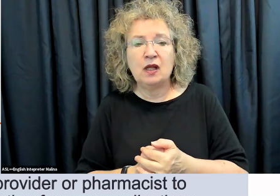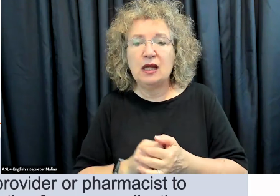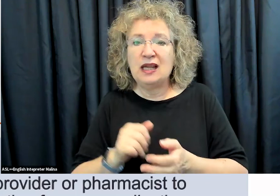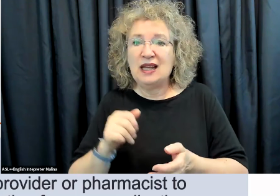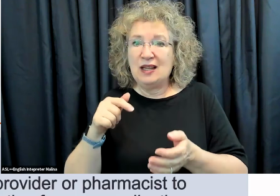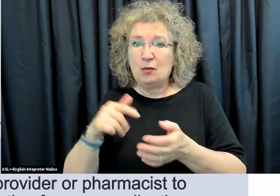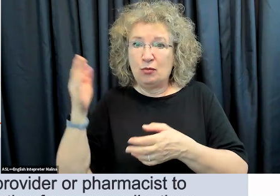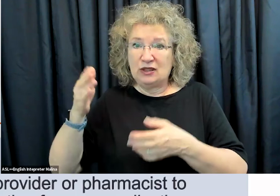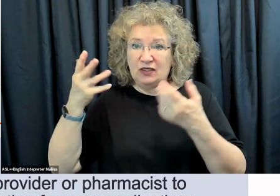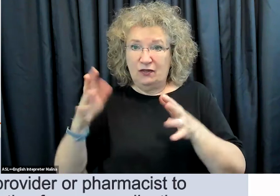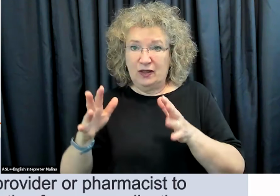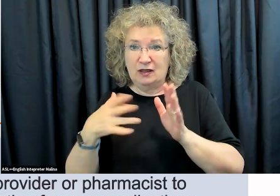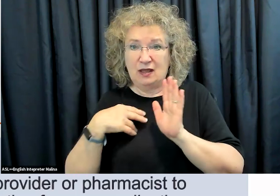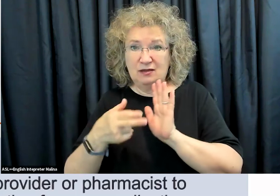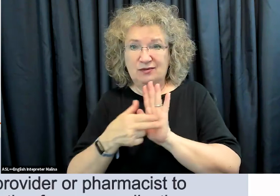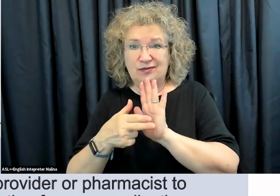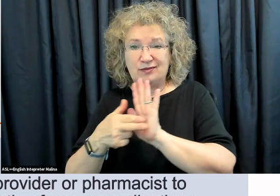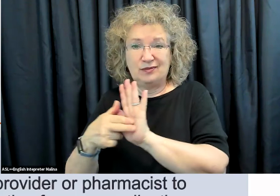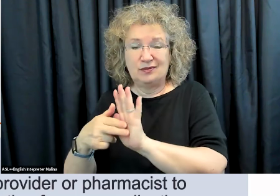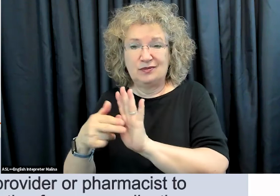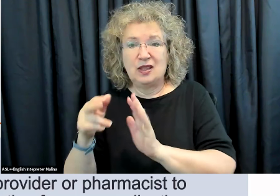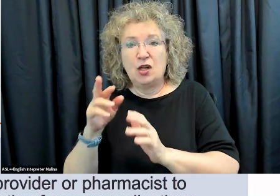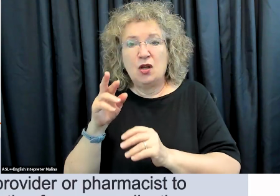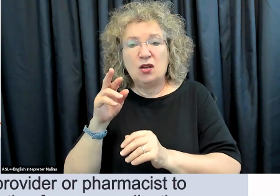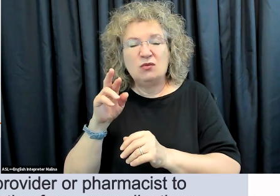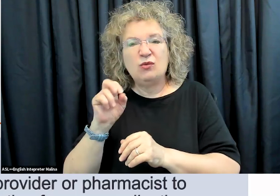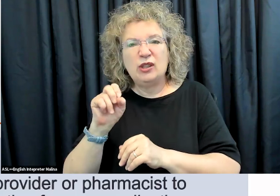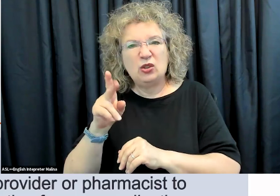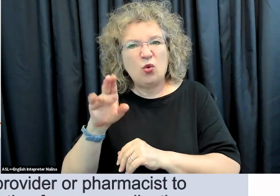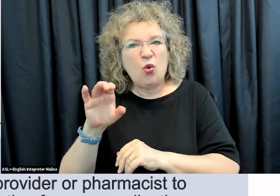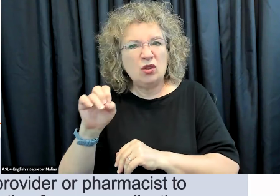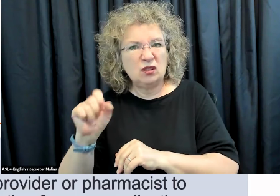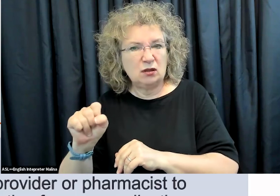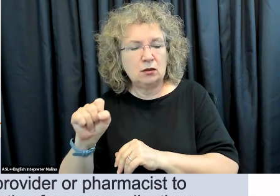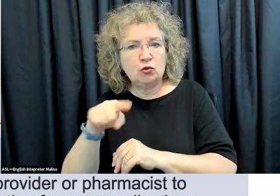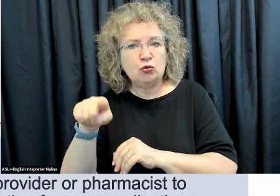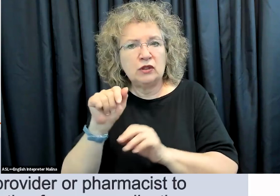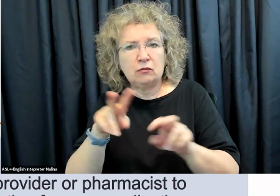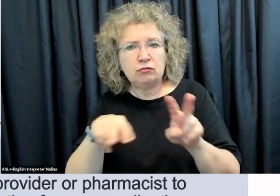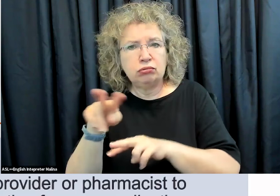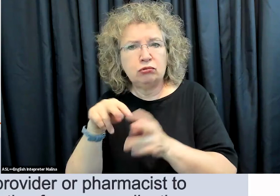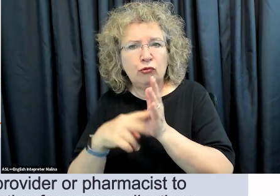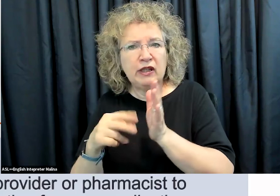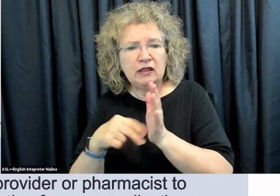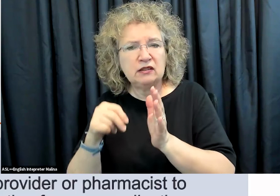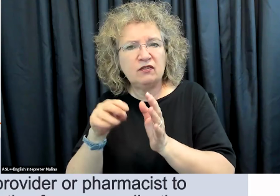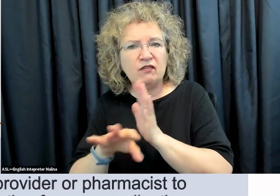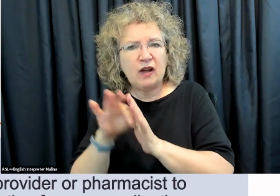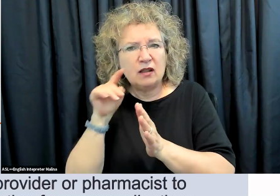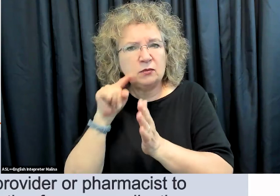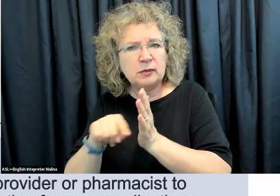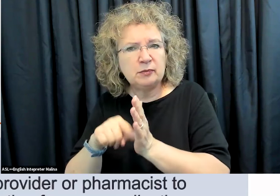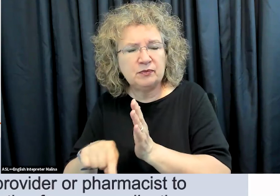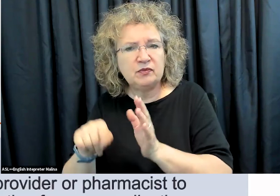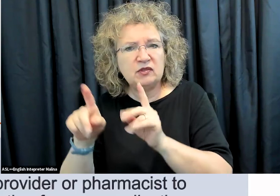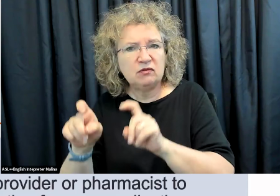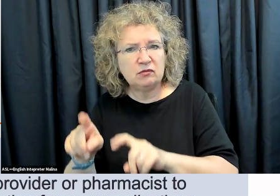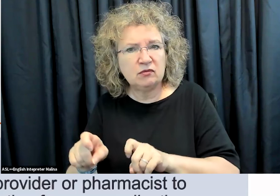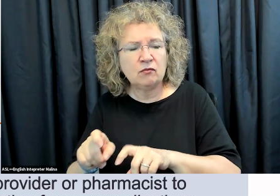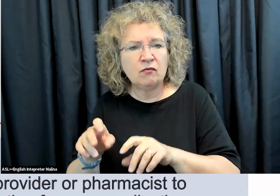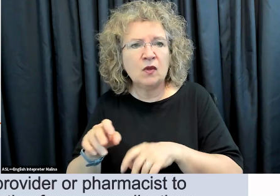review. This is a discussion to have with your healthcare professional to determine what might work best in your